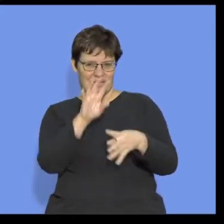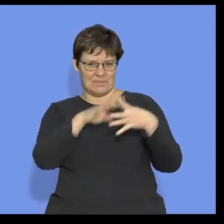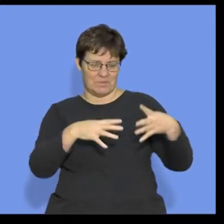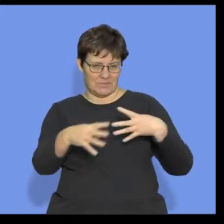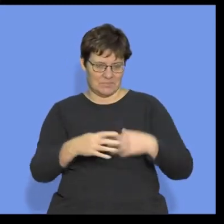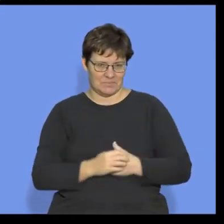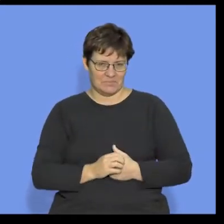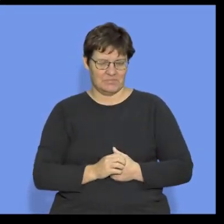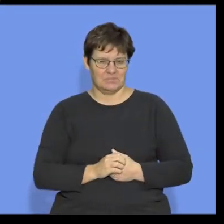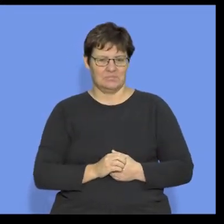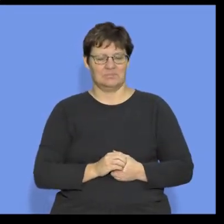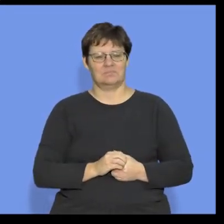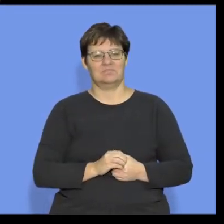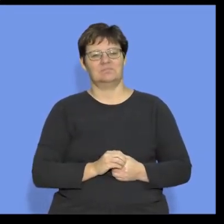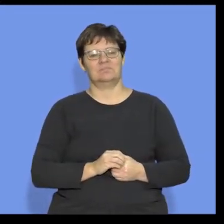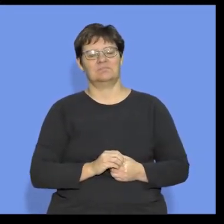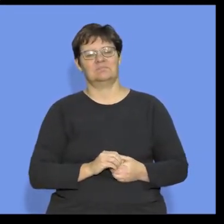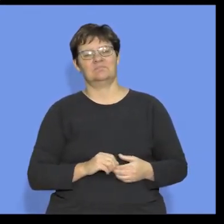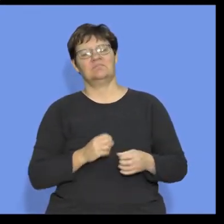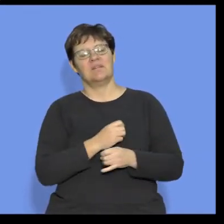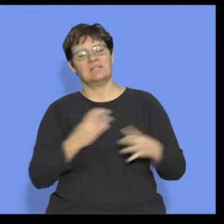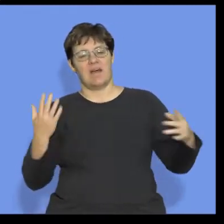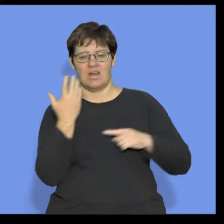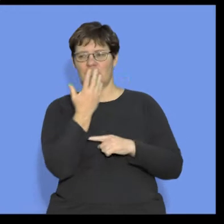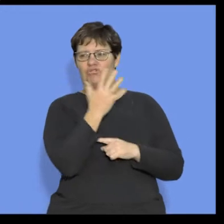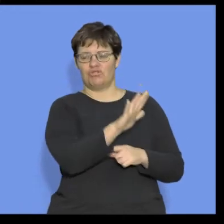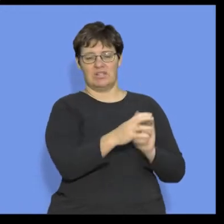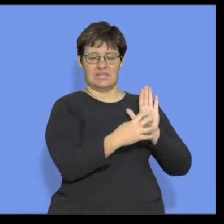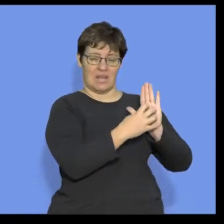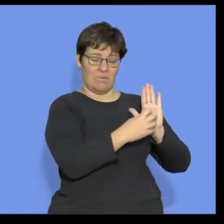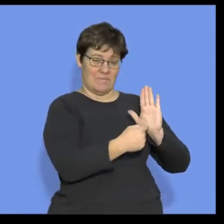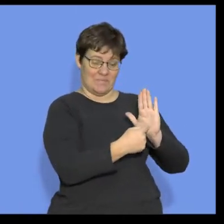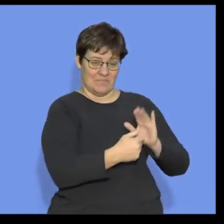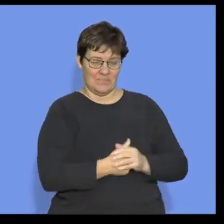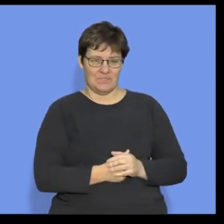table. Okay, let's start with tree diagrams.